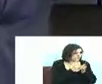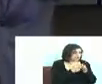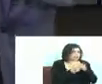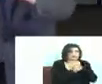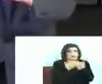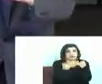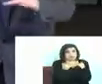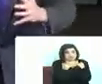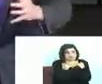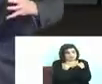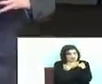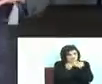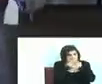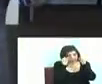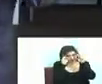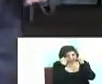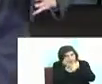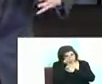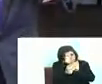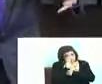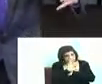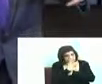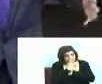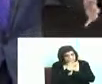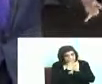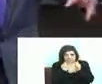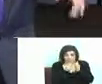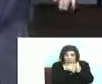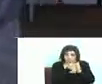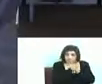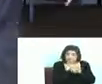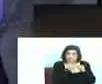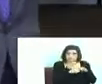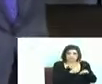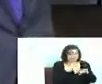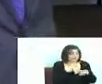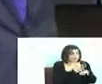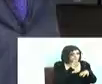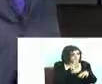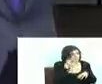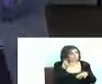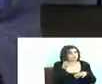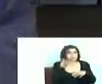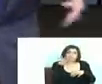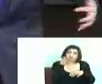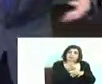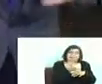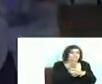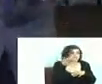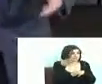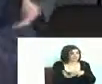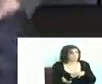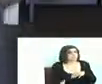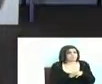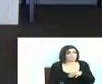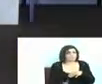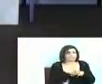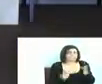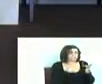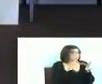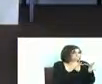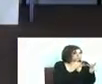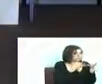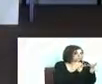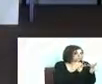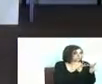of this amazing God who is with you on your journey is there and present, reaching out, embracing, trying to